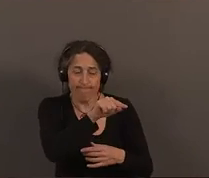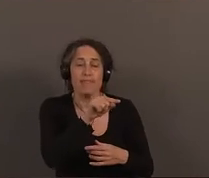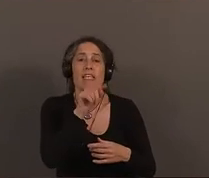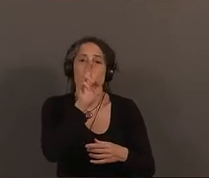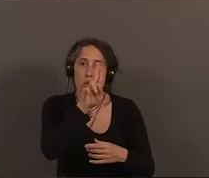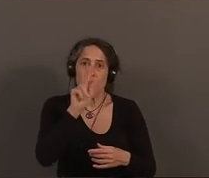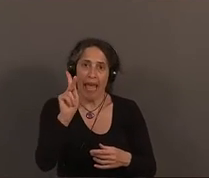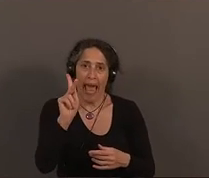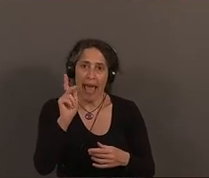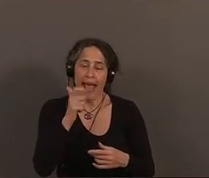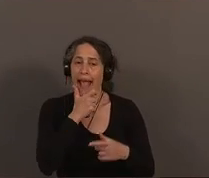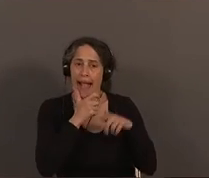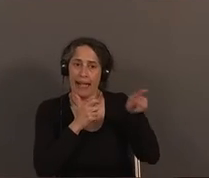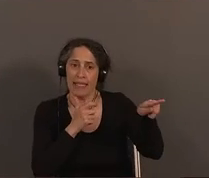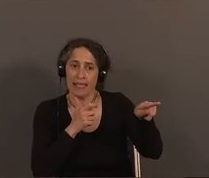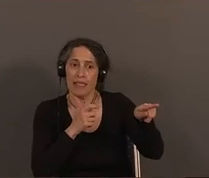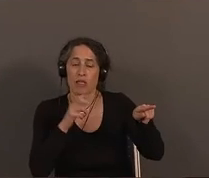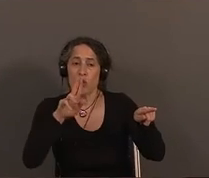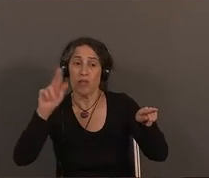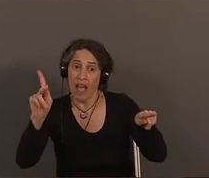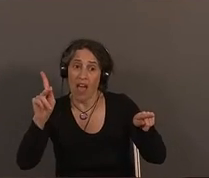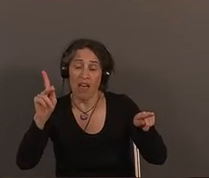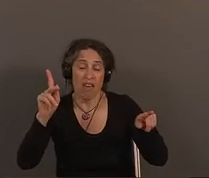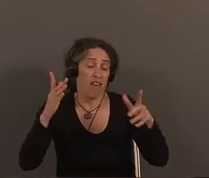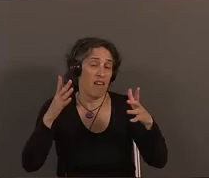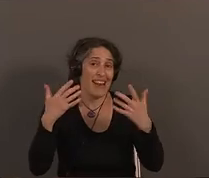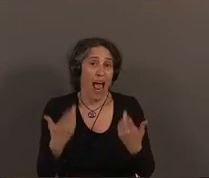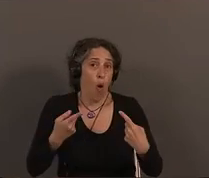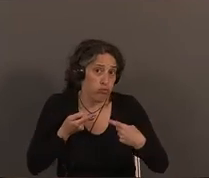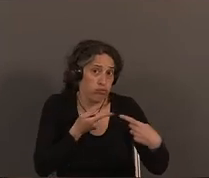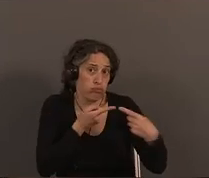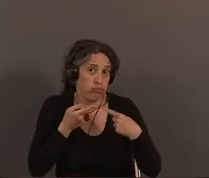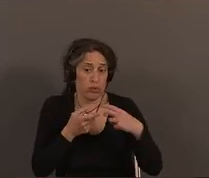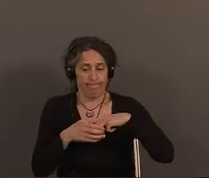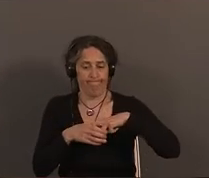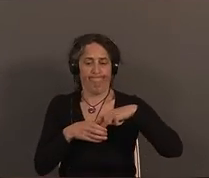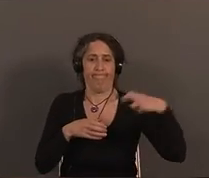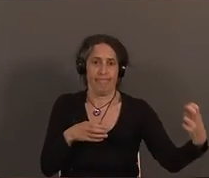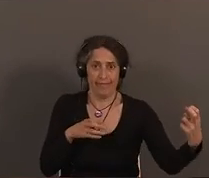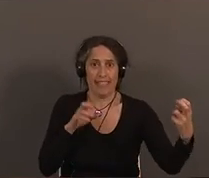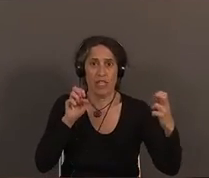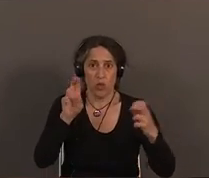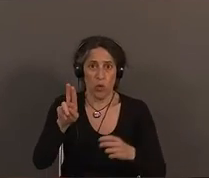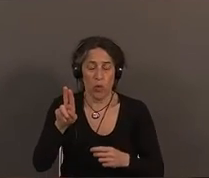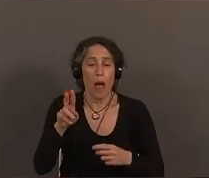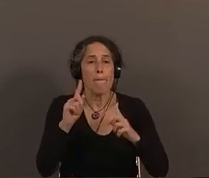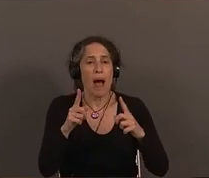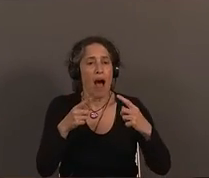years before the negotiation process actually takes shape